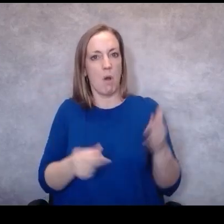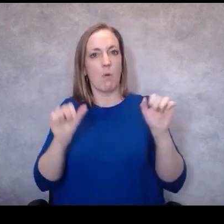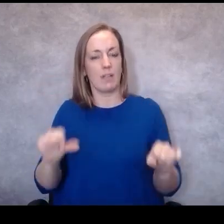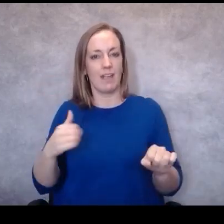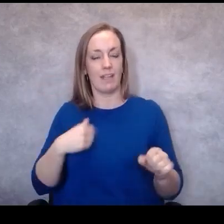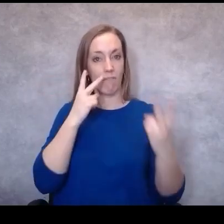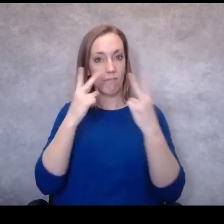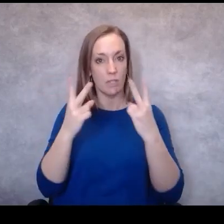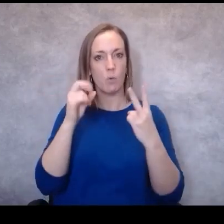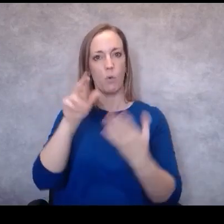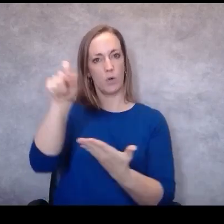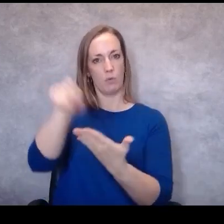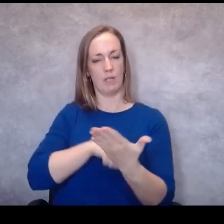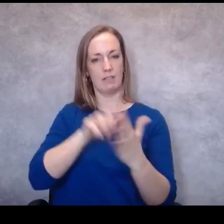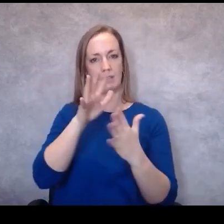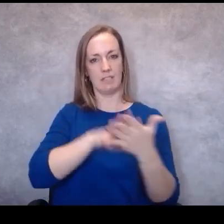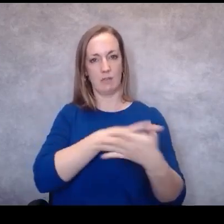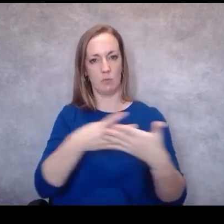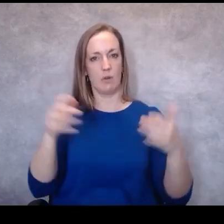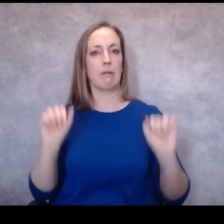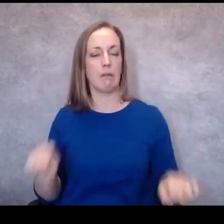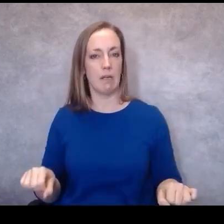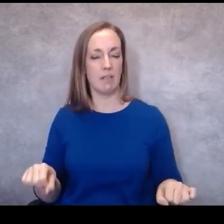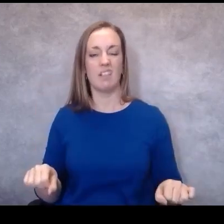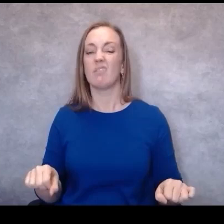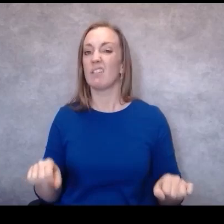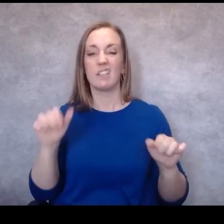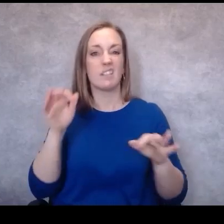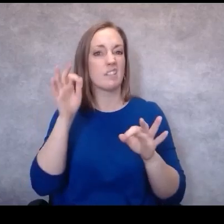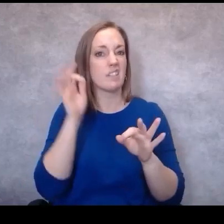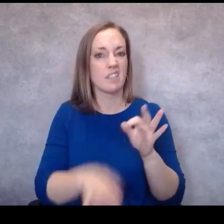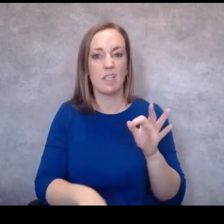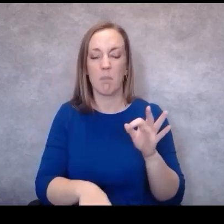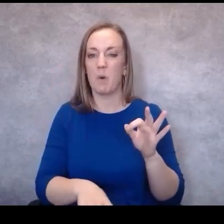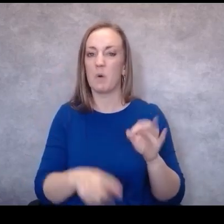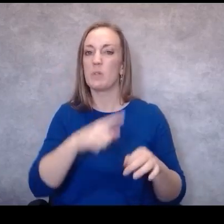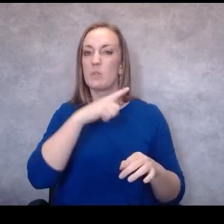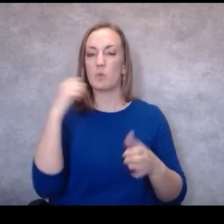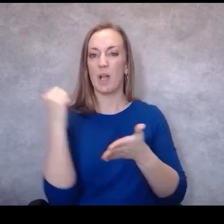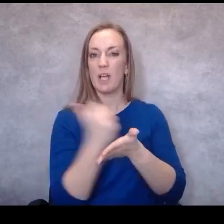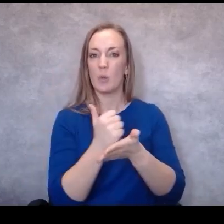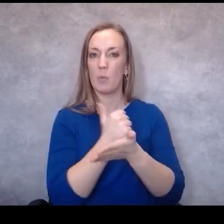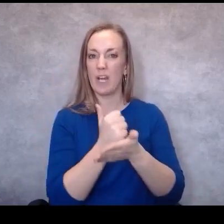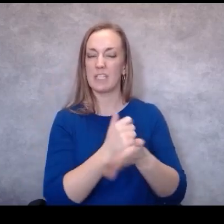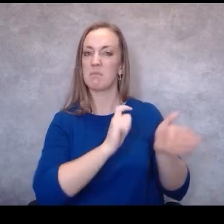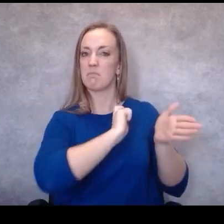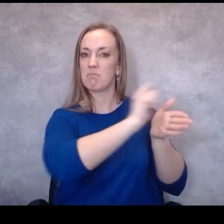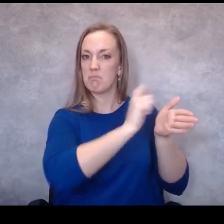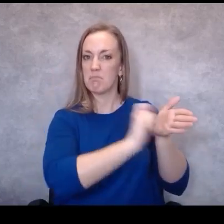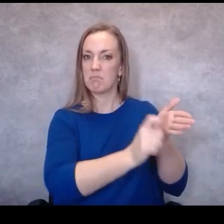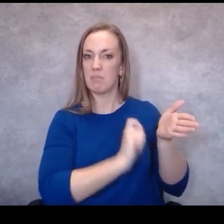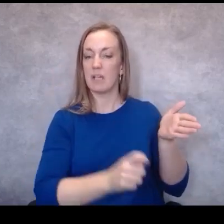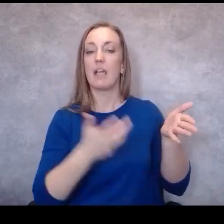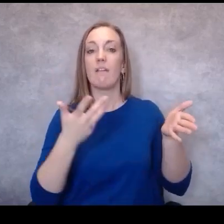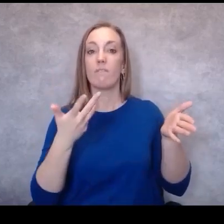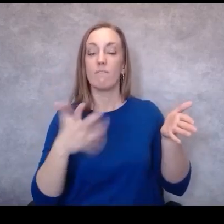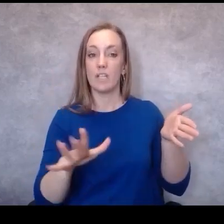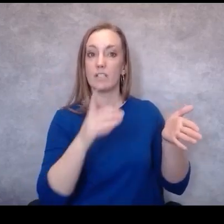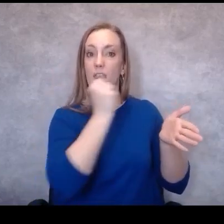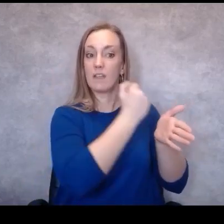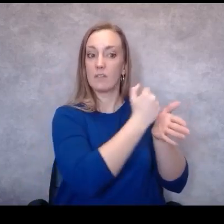written schedule. Even something as simple as writing the schedule on a dry erase board and then wiping off or checking off